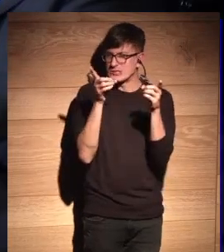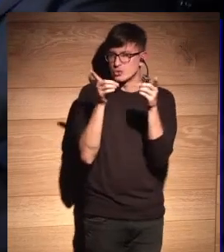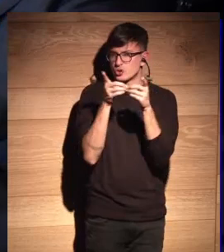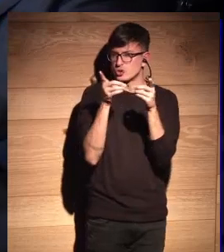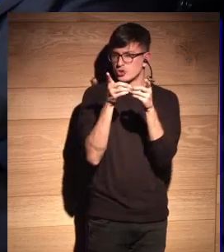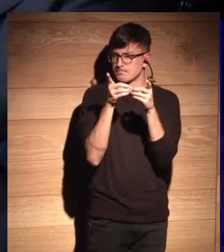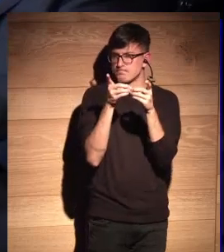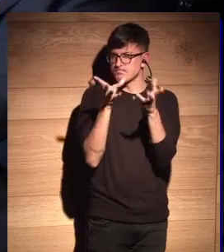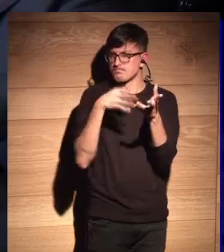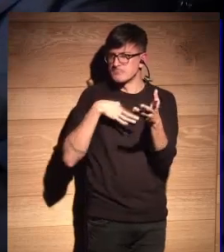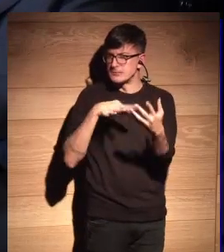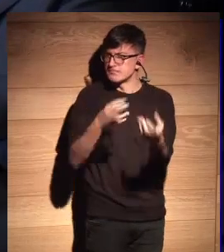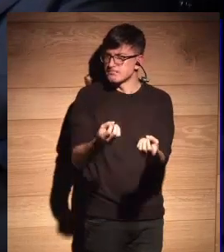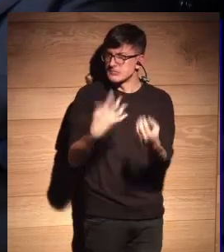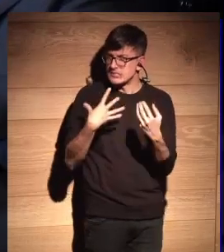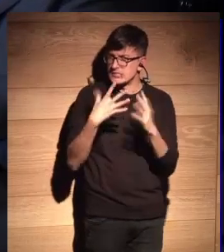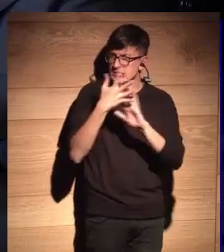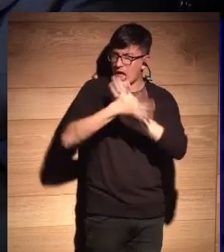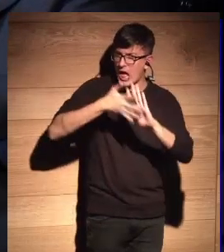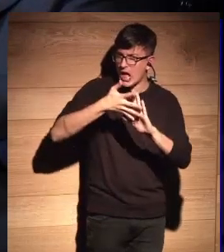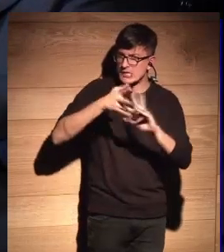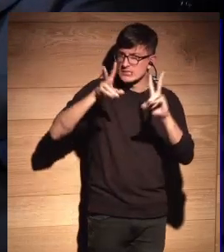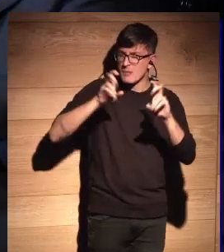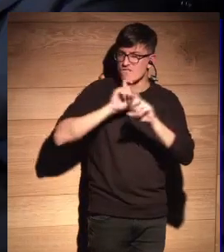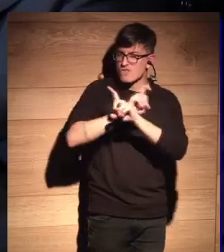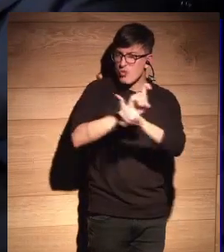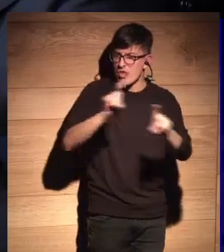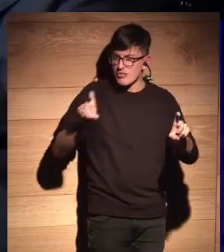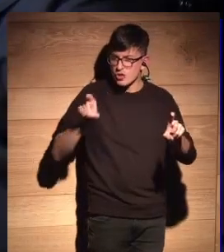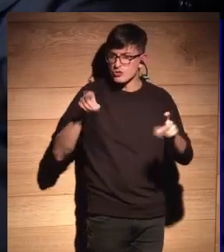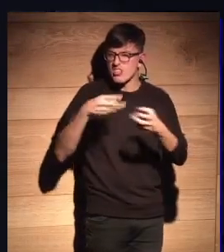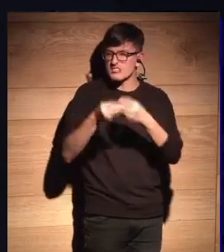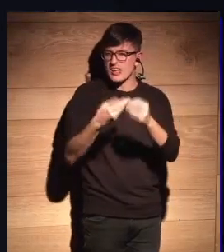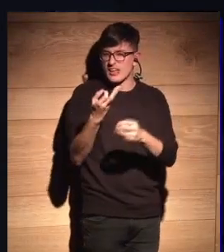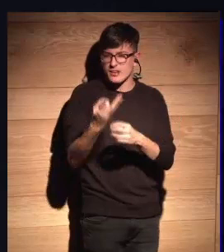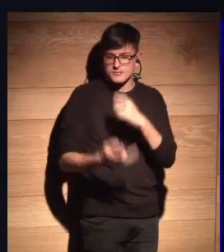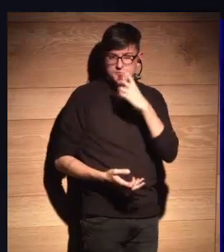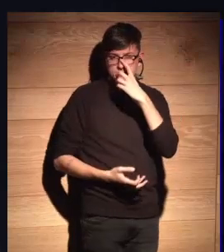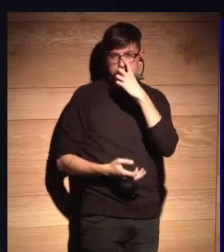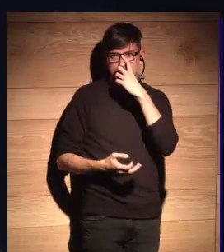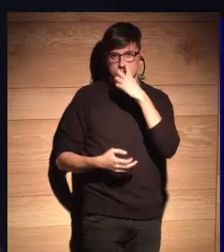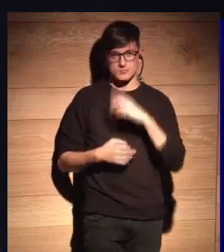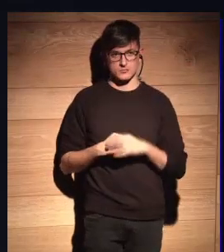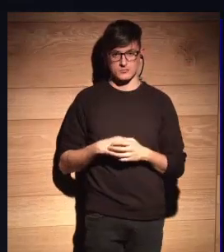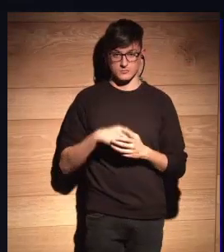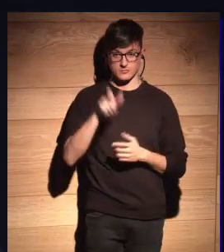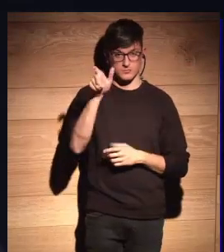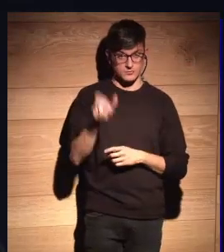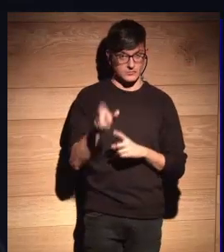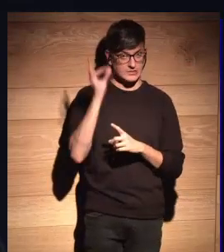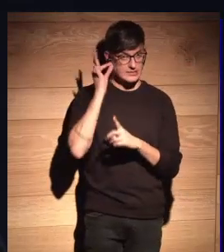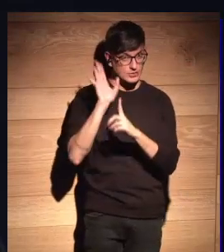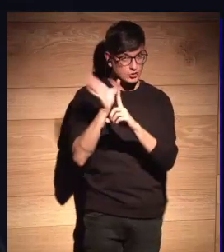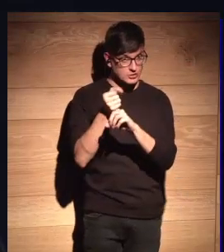and also what you did for her. Well, after we found her, the